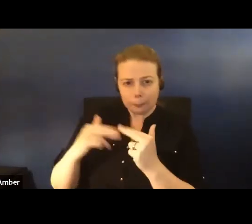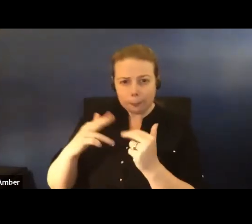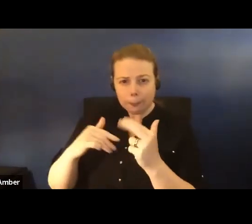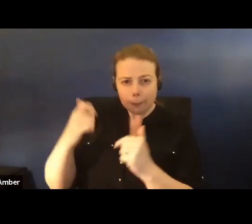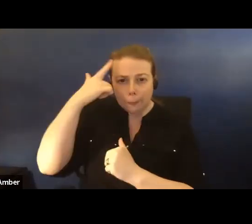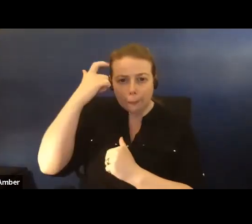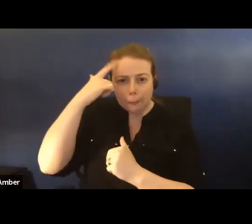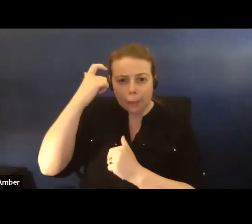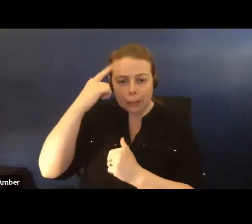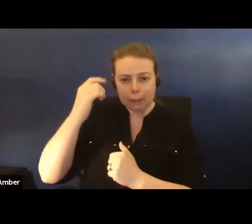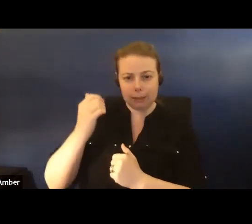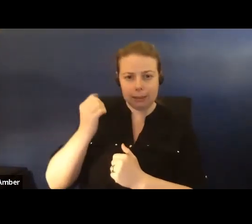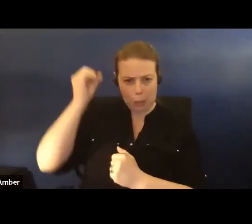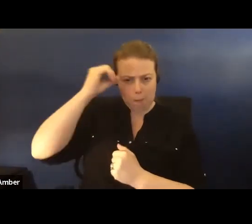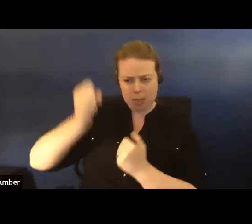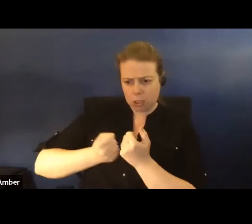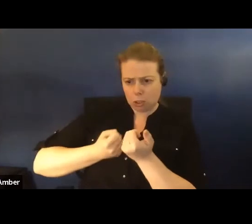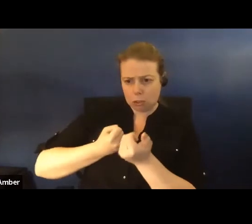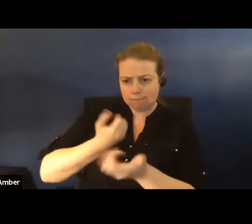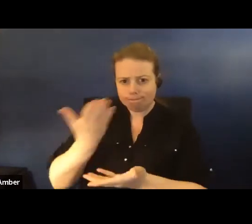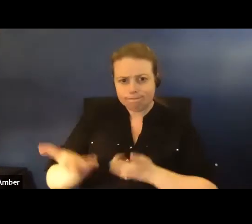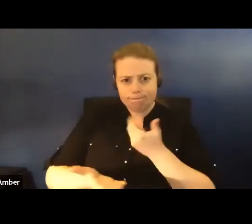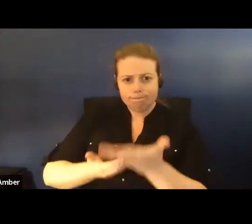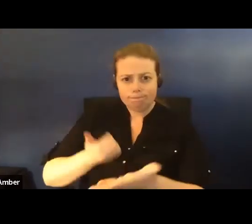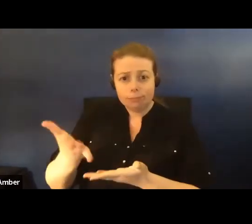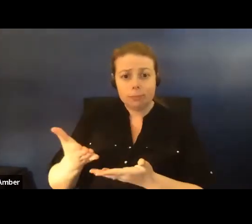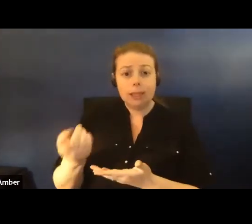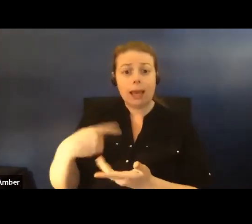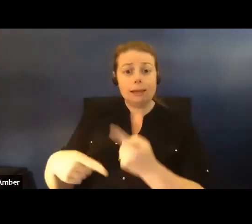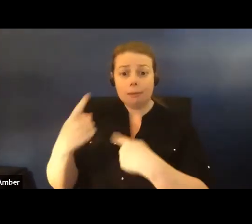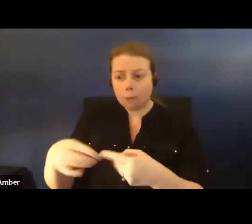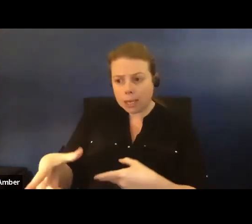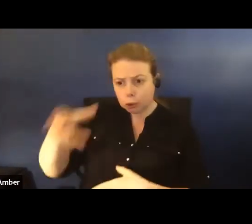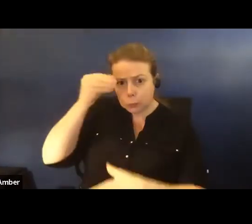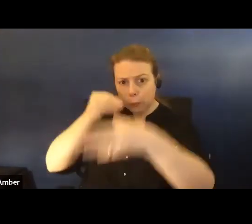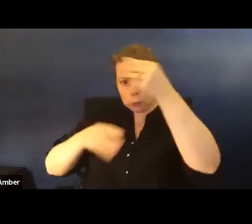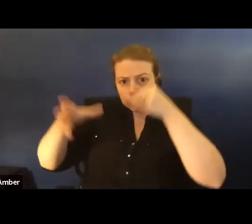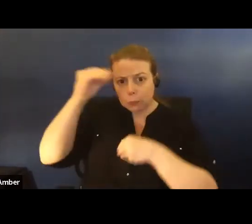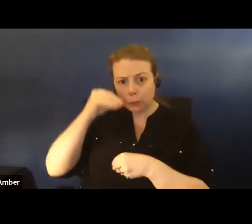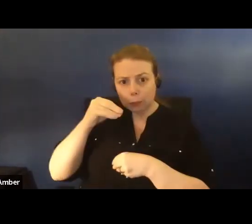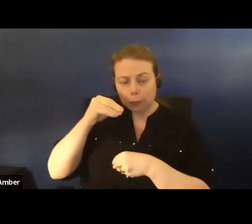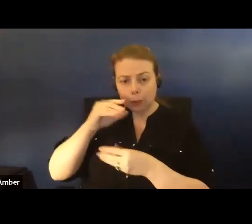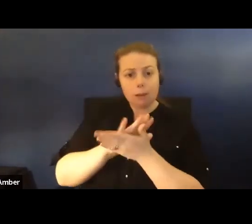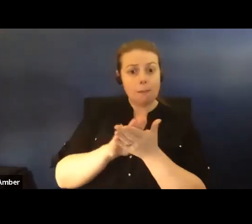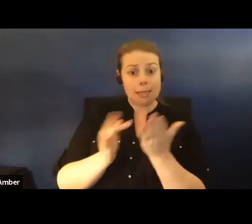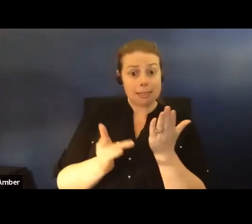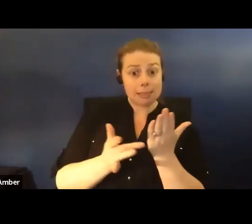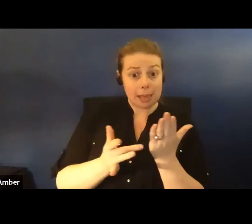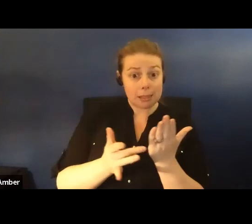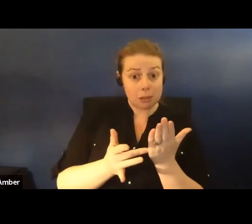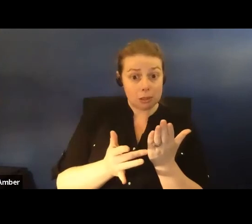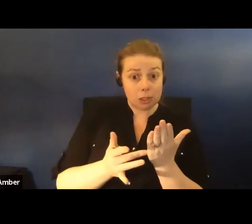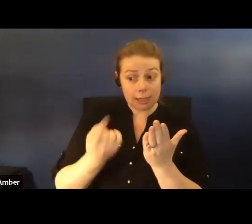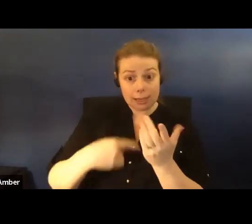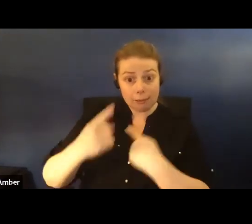to obtain information. In turn, the use of this technology and information is instrumental